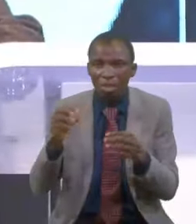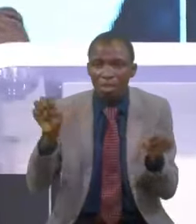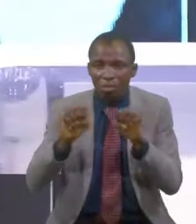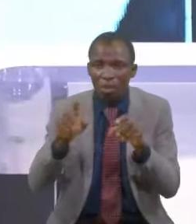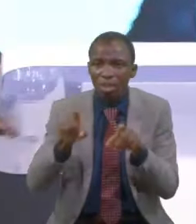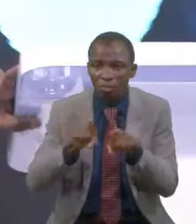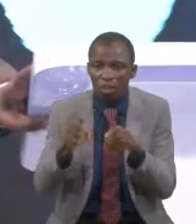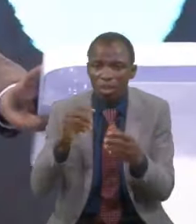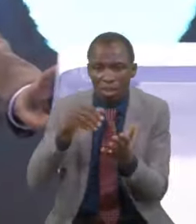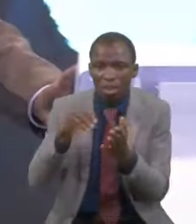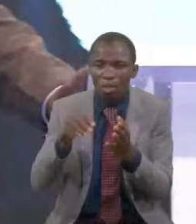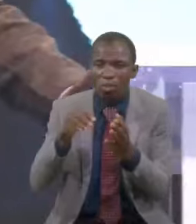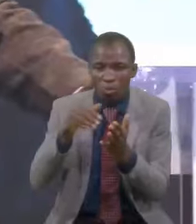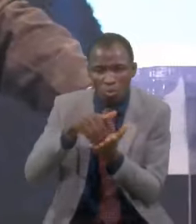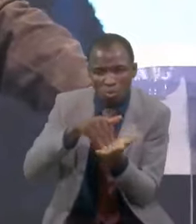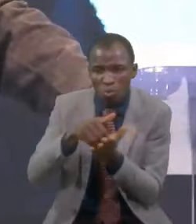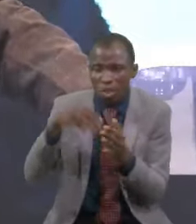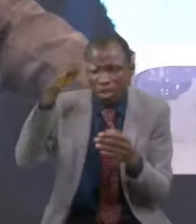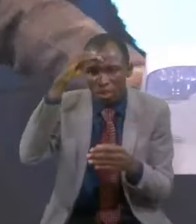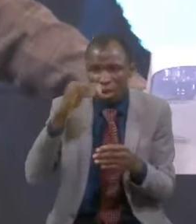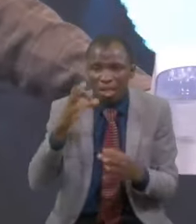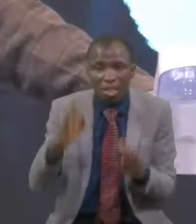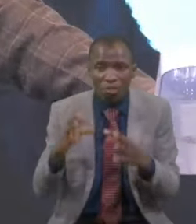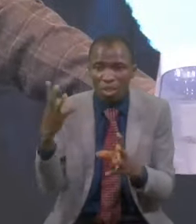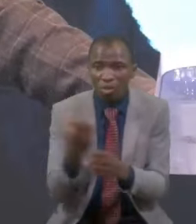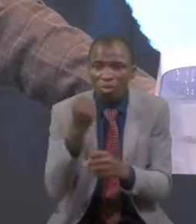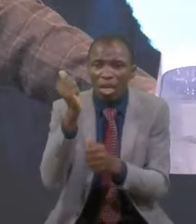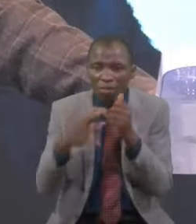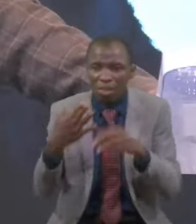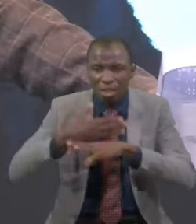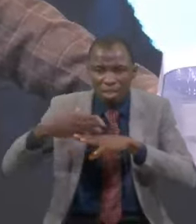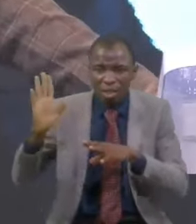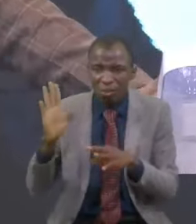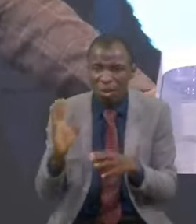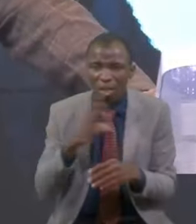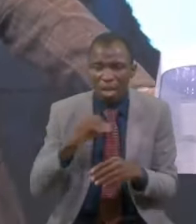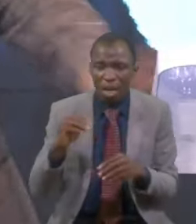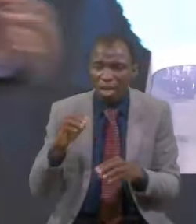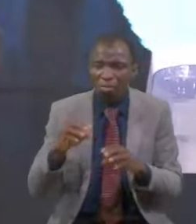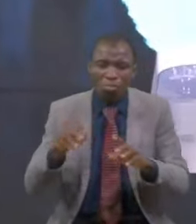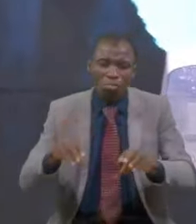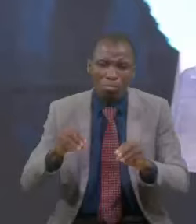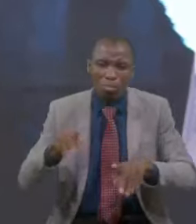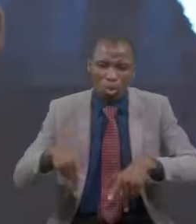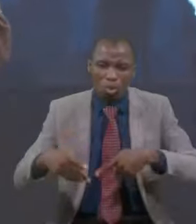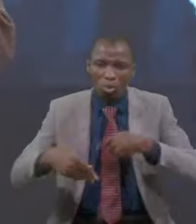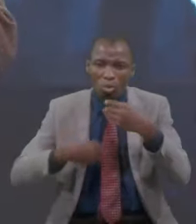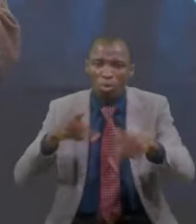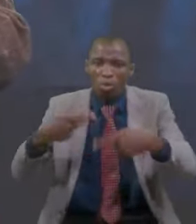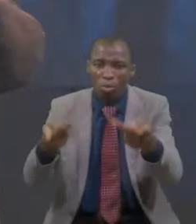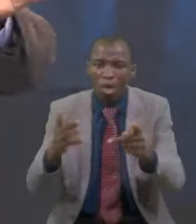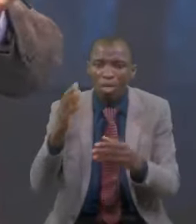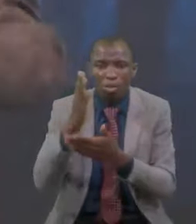everything you have, if they took everything away and then supply something new so that you become a brand